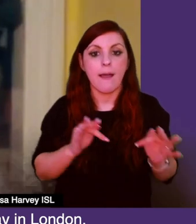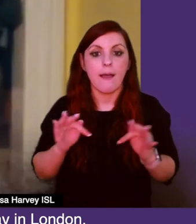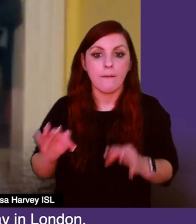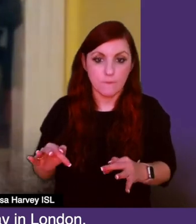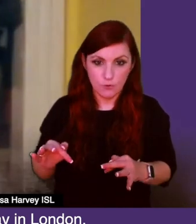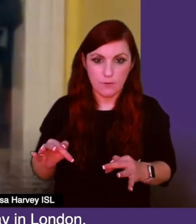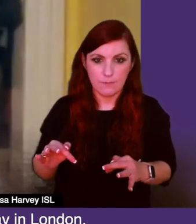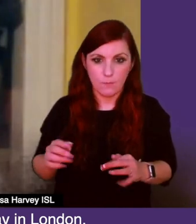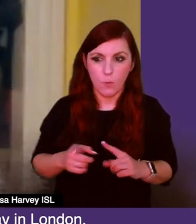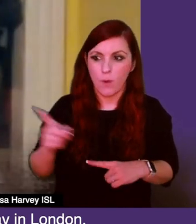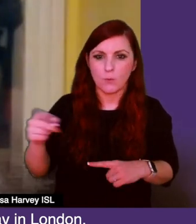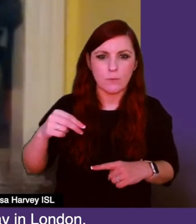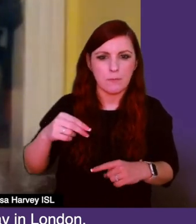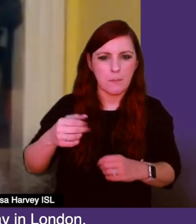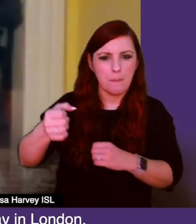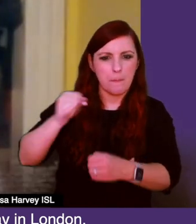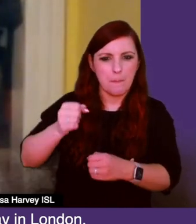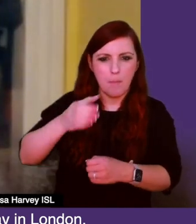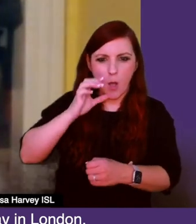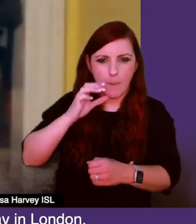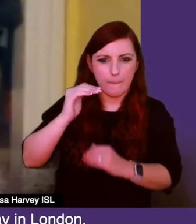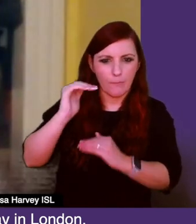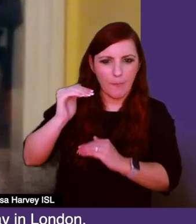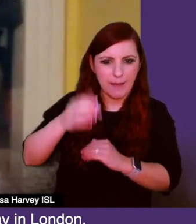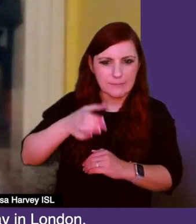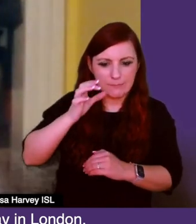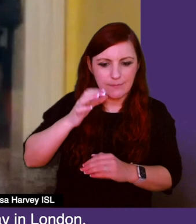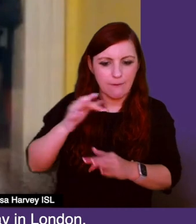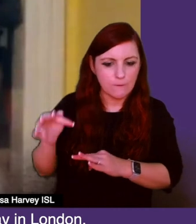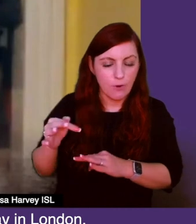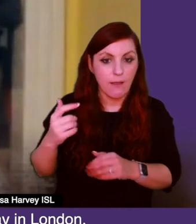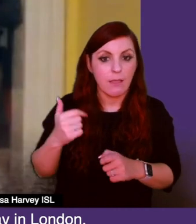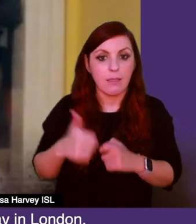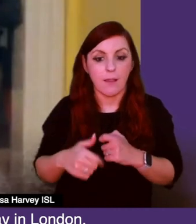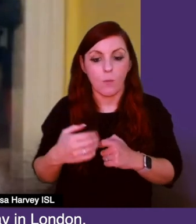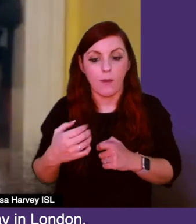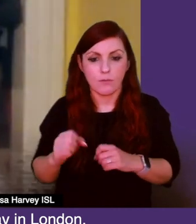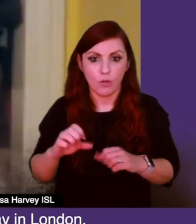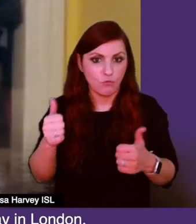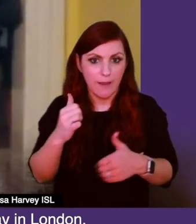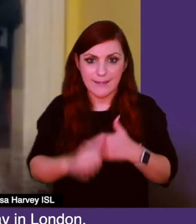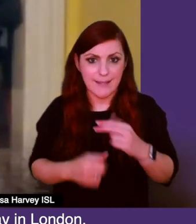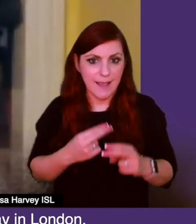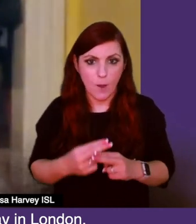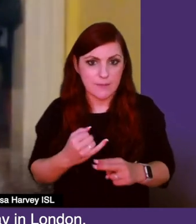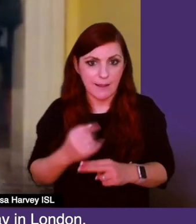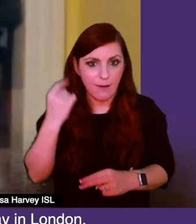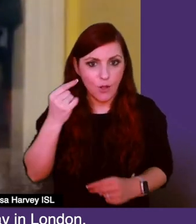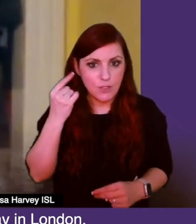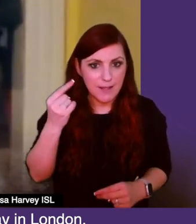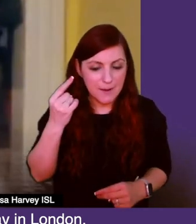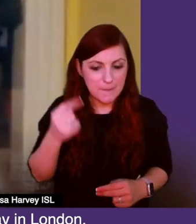Afterwards, we went to the pub and had a pint. We had a great day